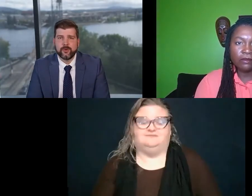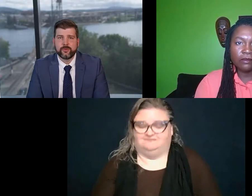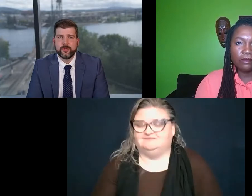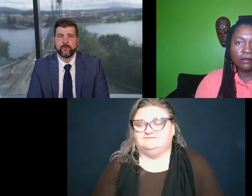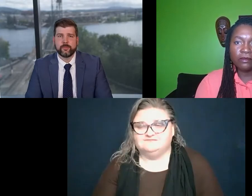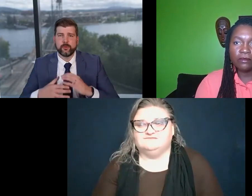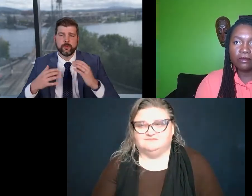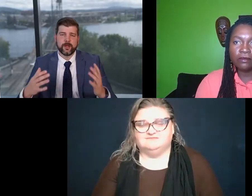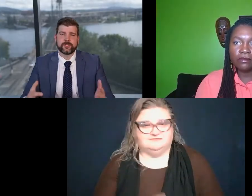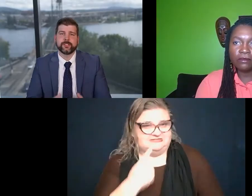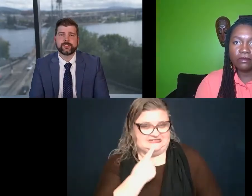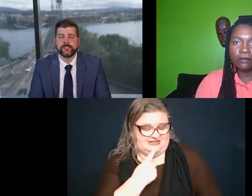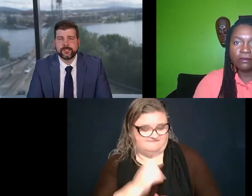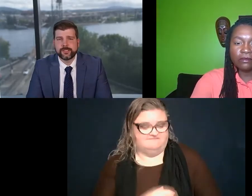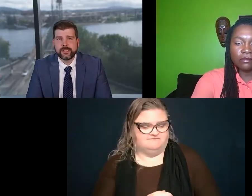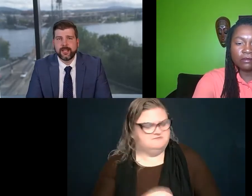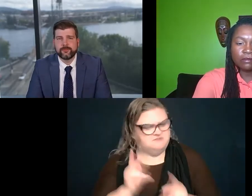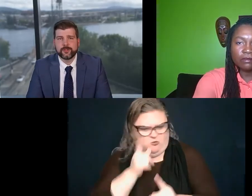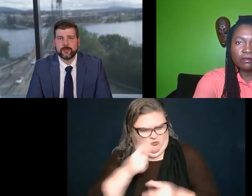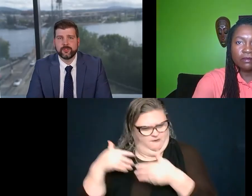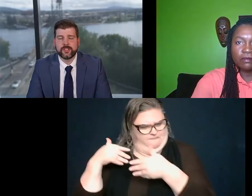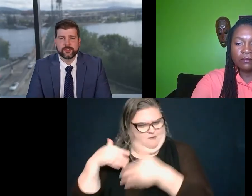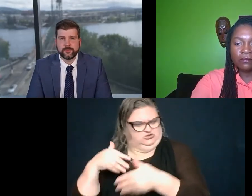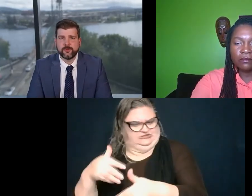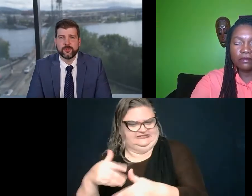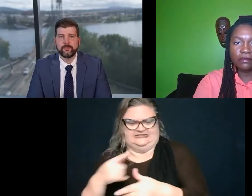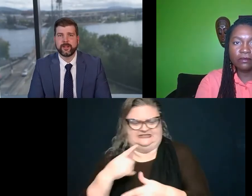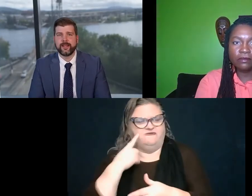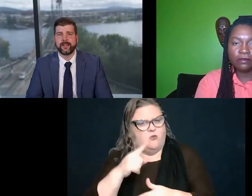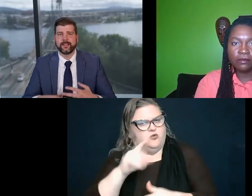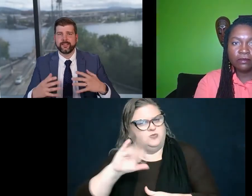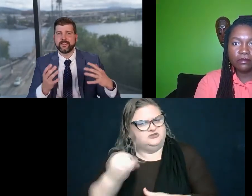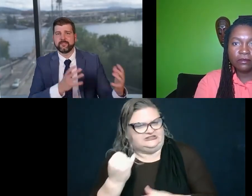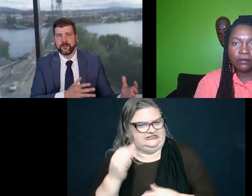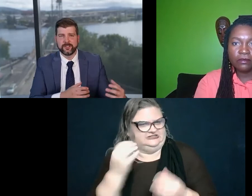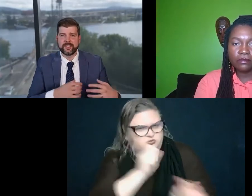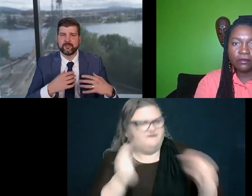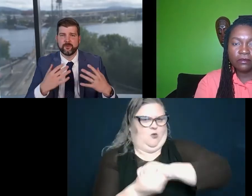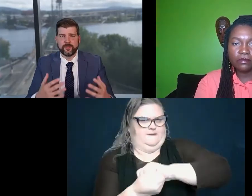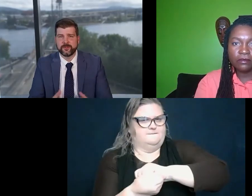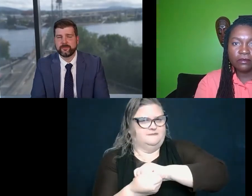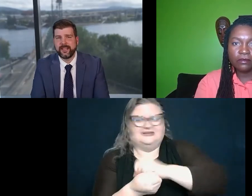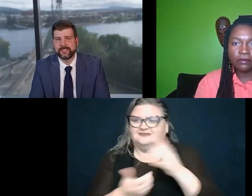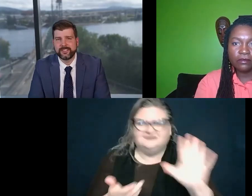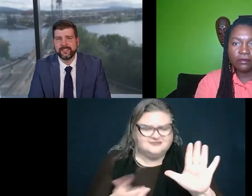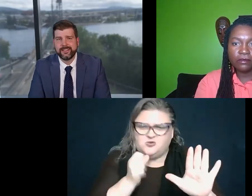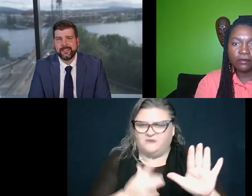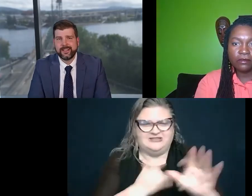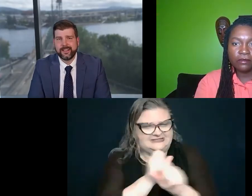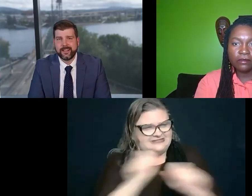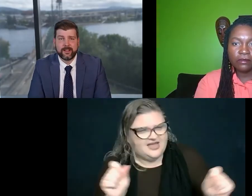how, you know, when people were marching in the streets for criminal justice reform, that they felt unsafe, or window